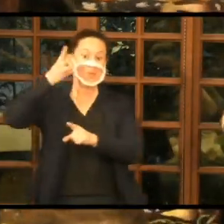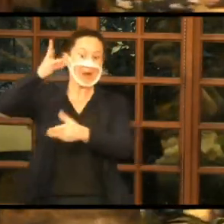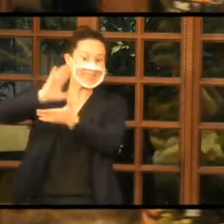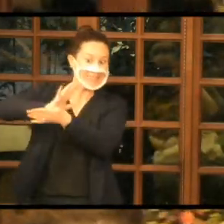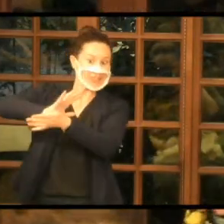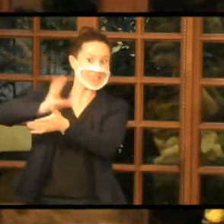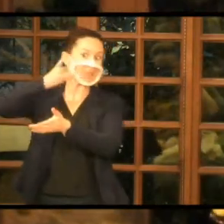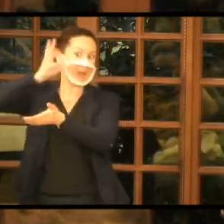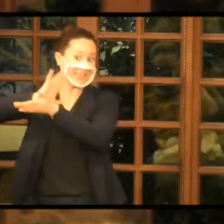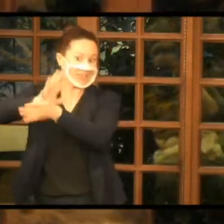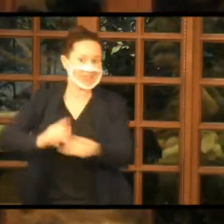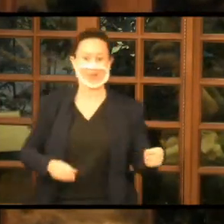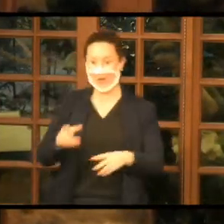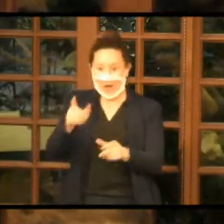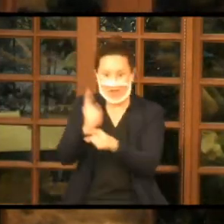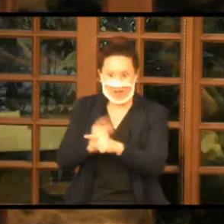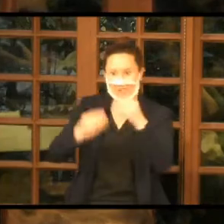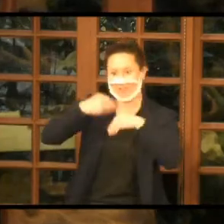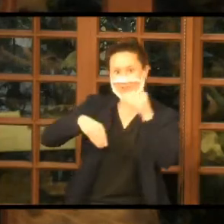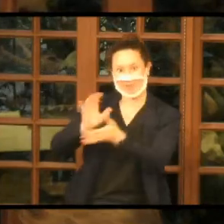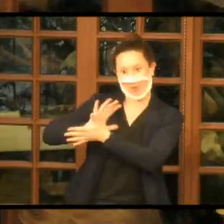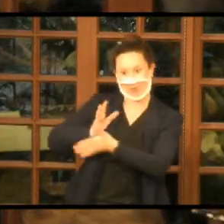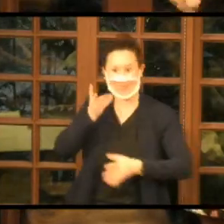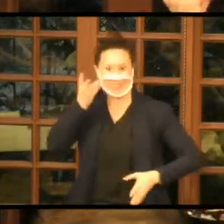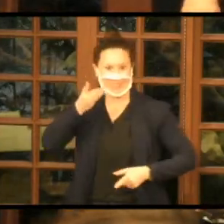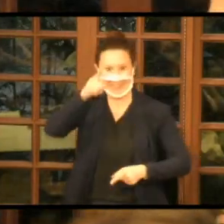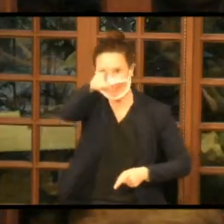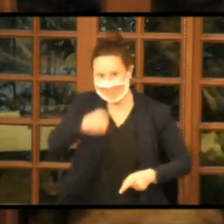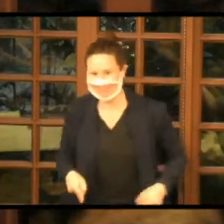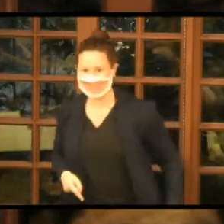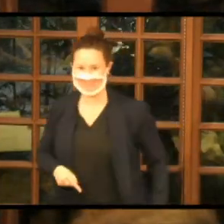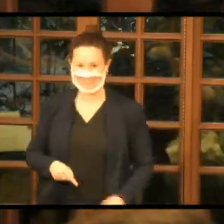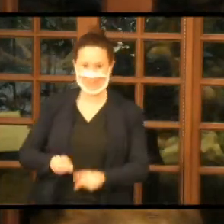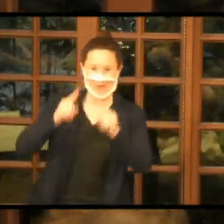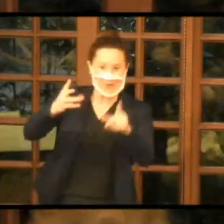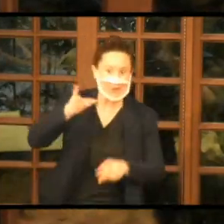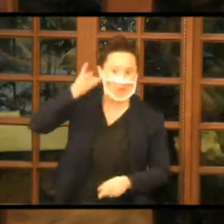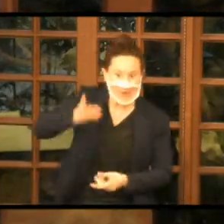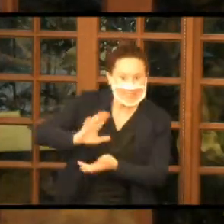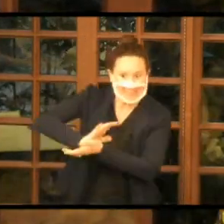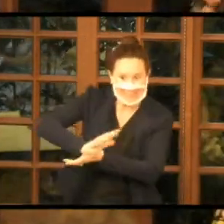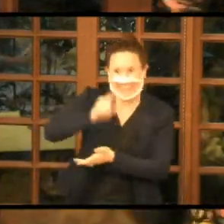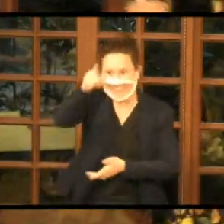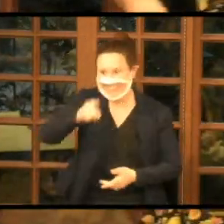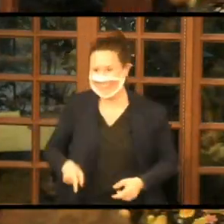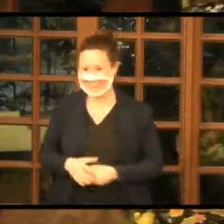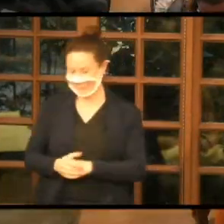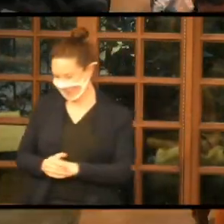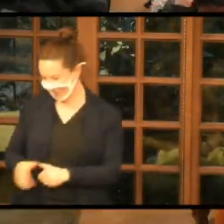Well, oh, yeah, sorry. There's a reception with wine and cheese. Go get wine and cheese.